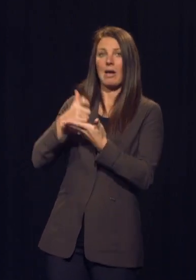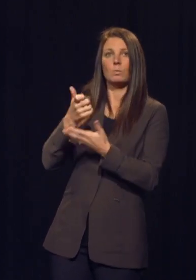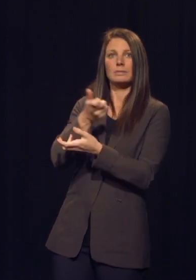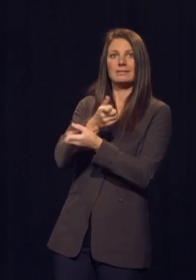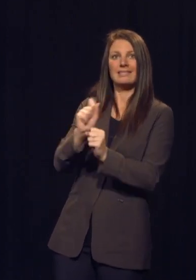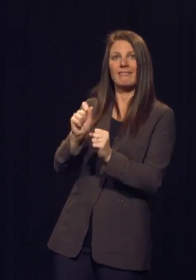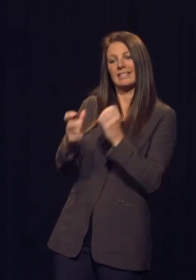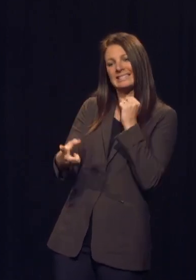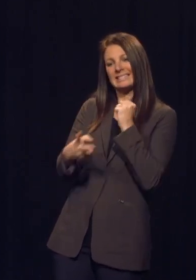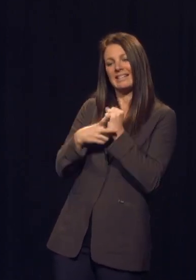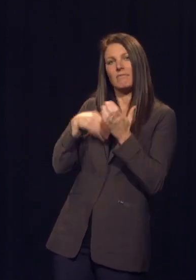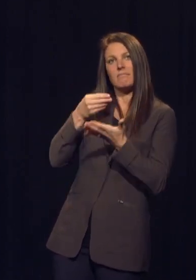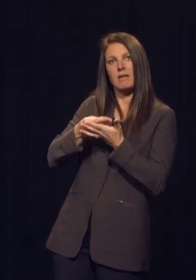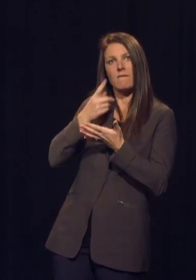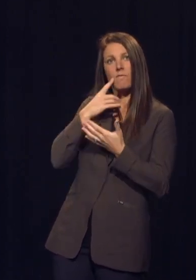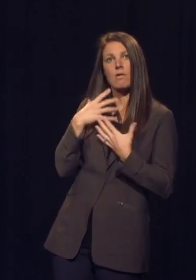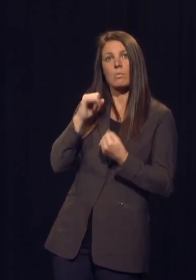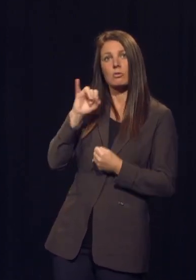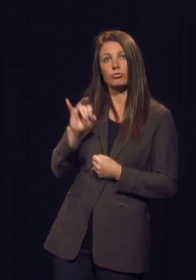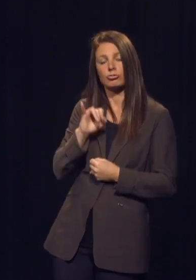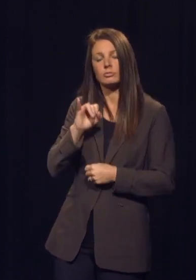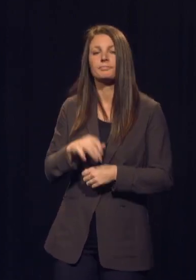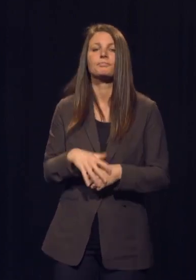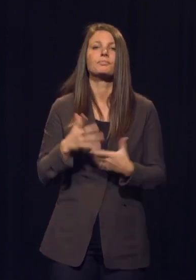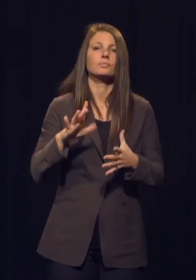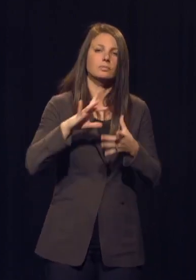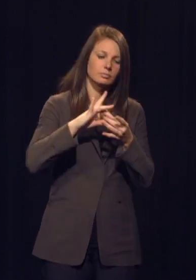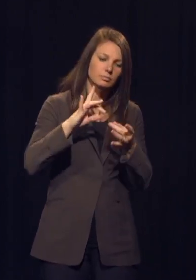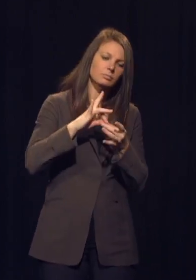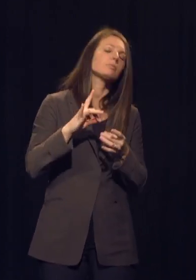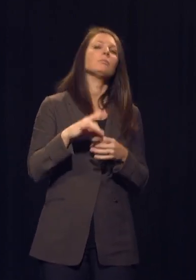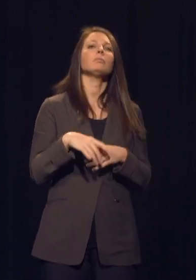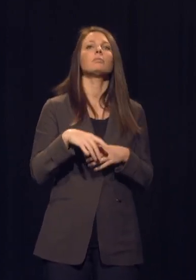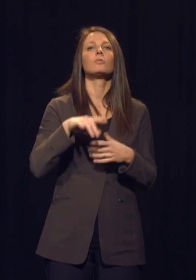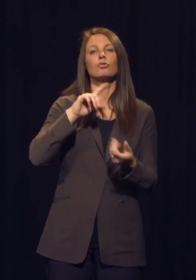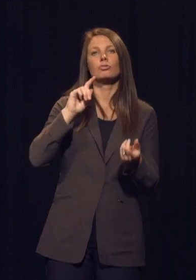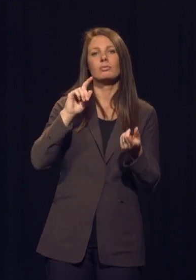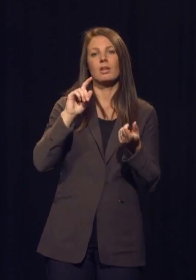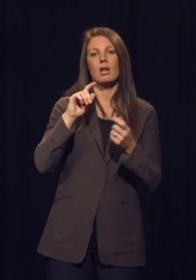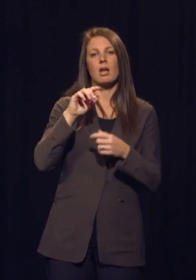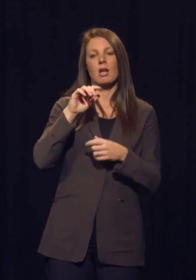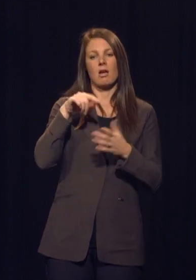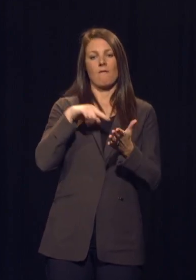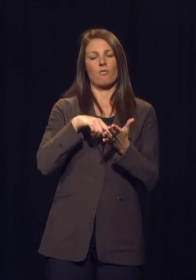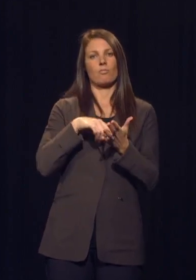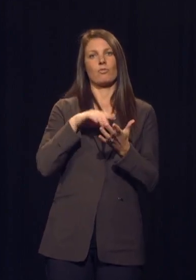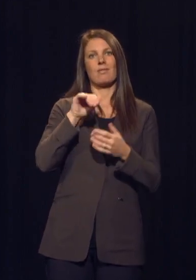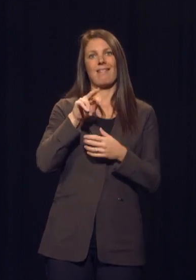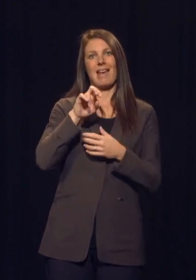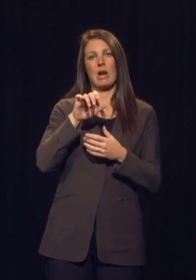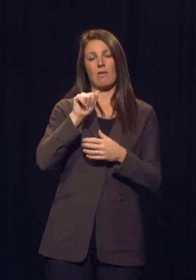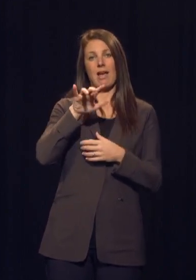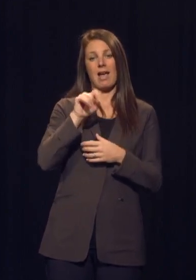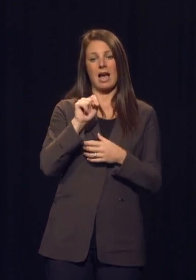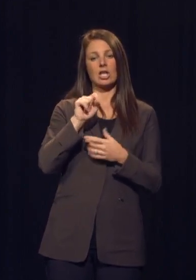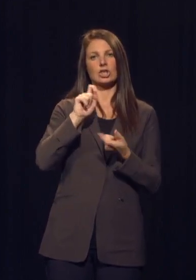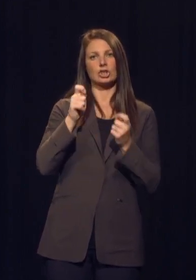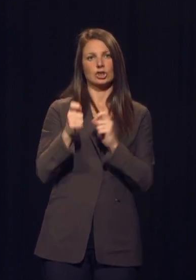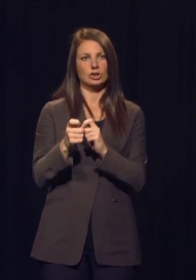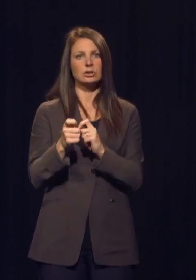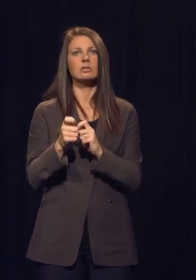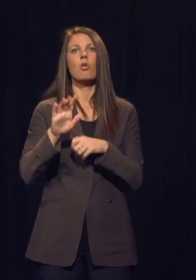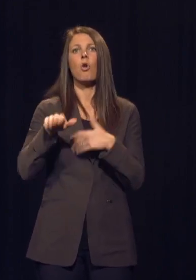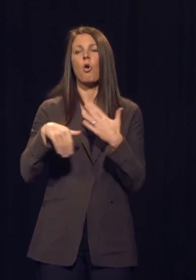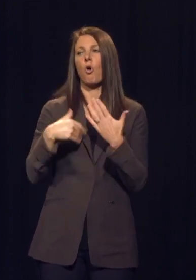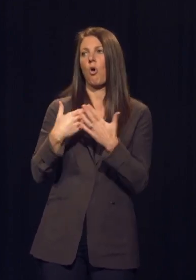insurance. As has been mentioned, thanks to changes to the Affordable Care Act, the subsidies available through Pennie today have never